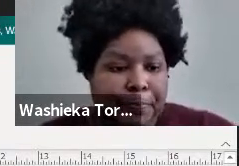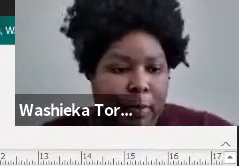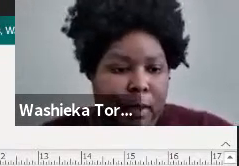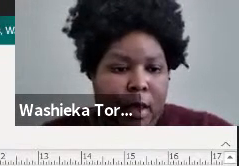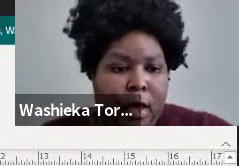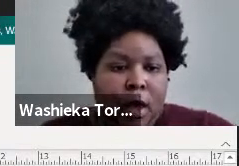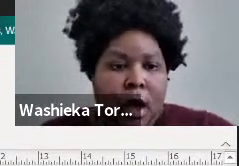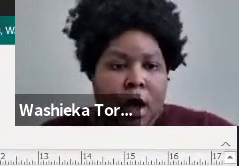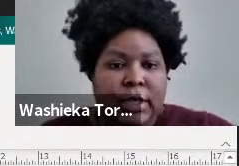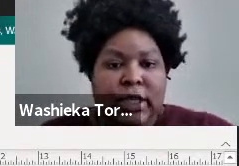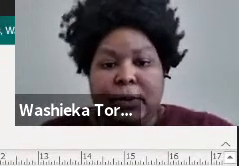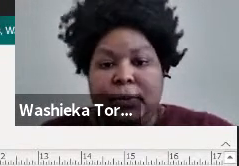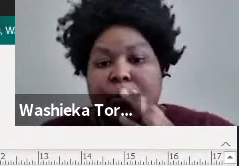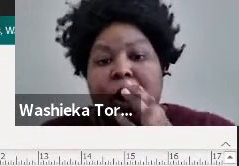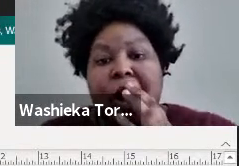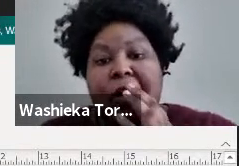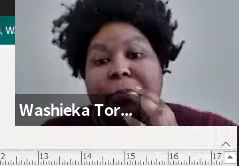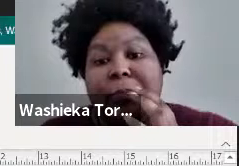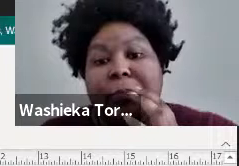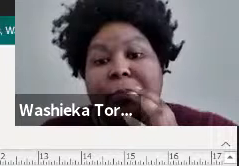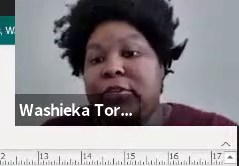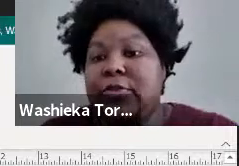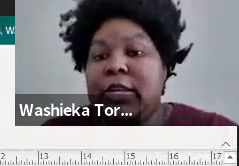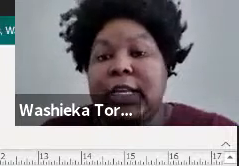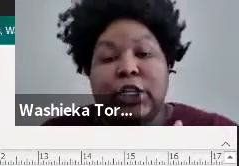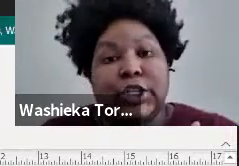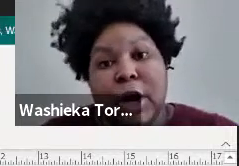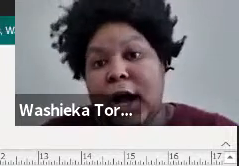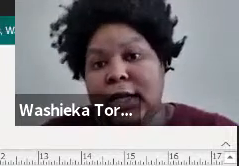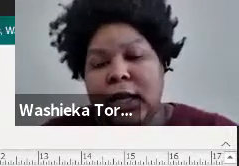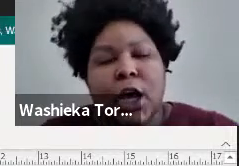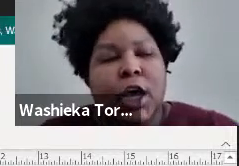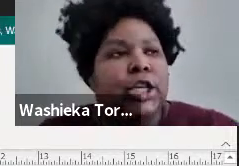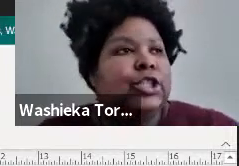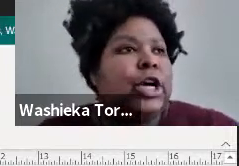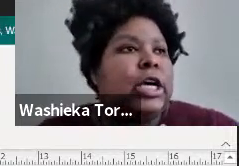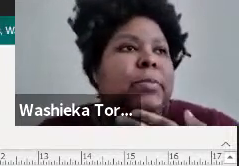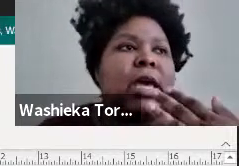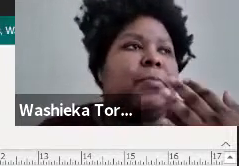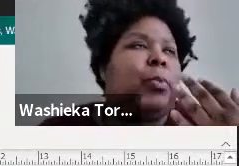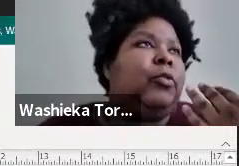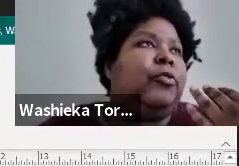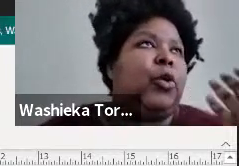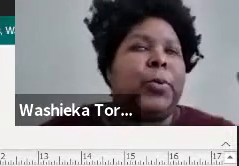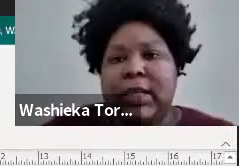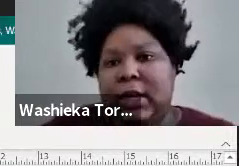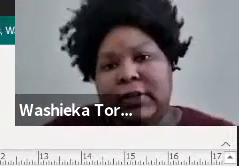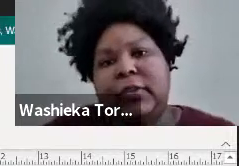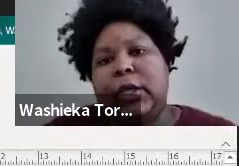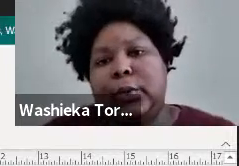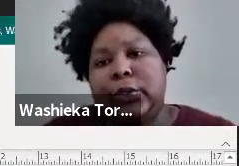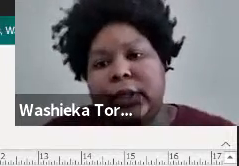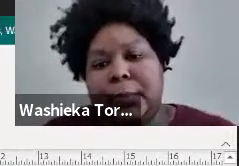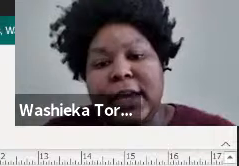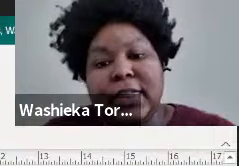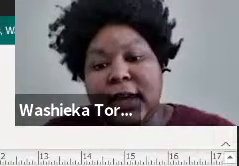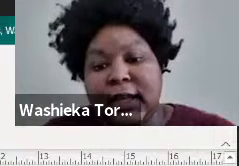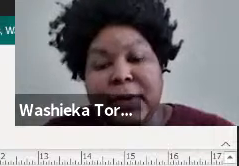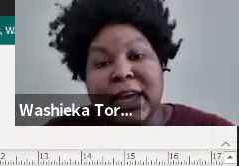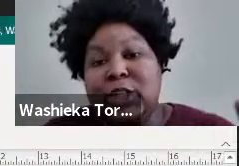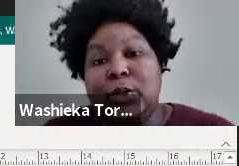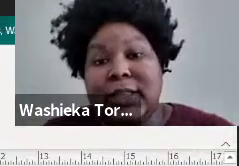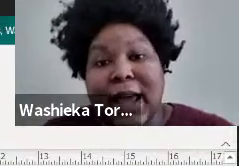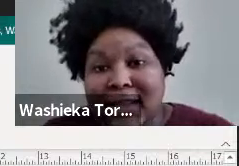solutions. Disabled people are often blamed for certain things like straws. Straws make up, 4% of stuff in the ocean. A